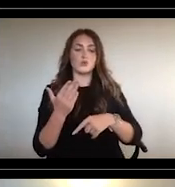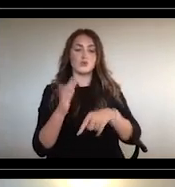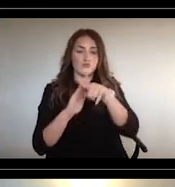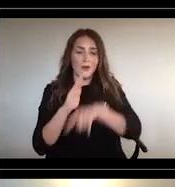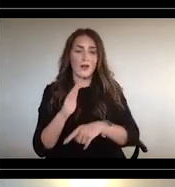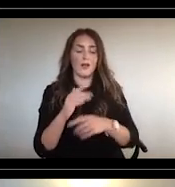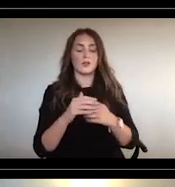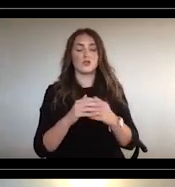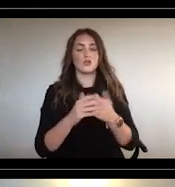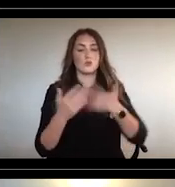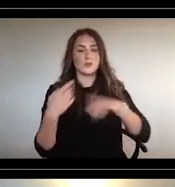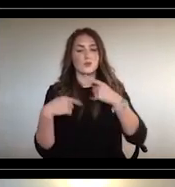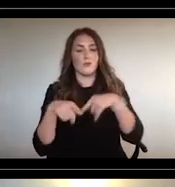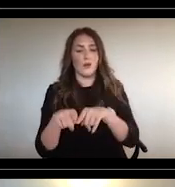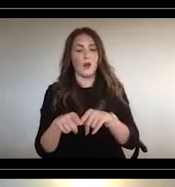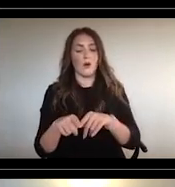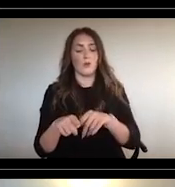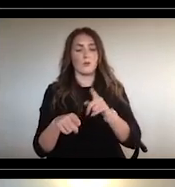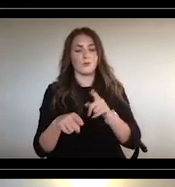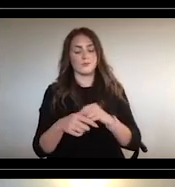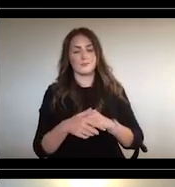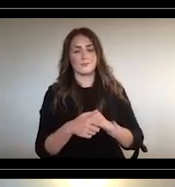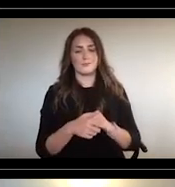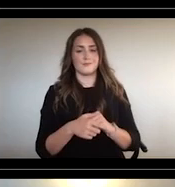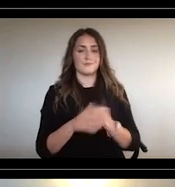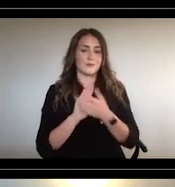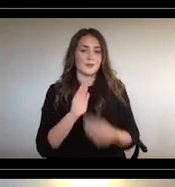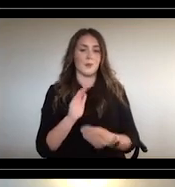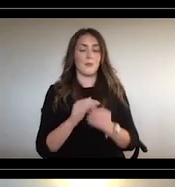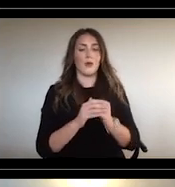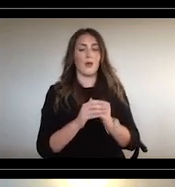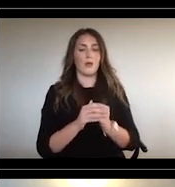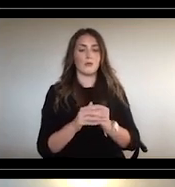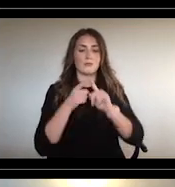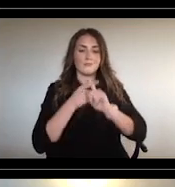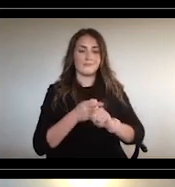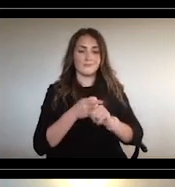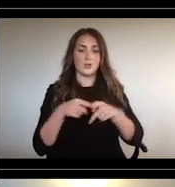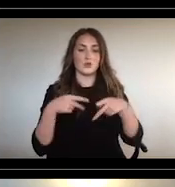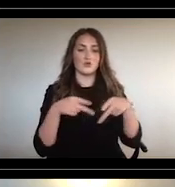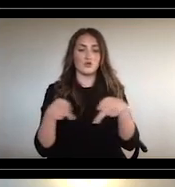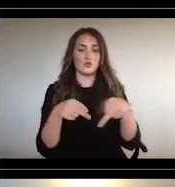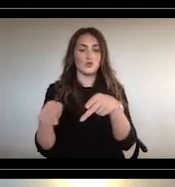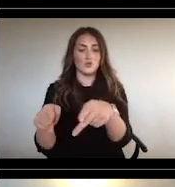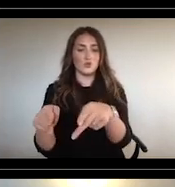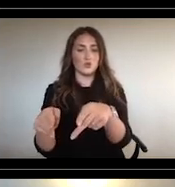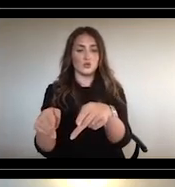and their subcontractors must follow, such as set routes to